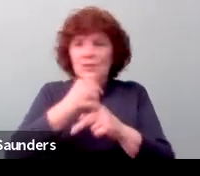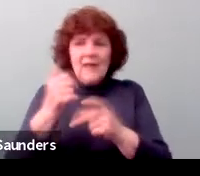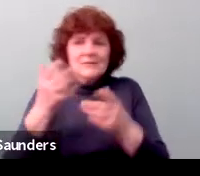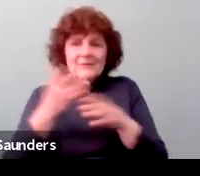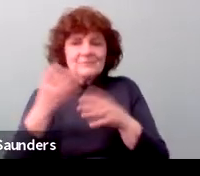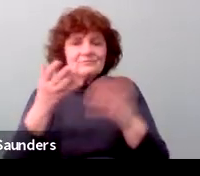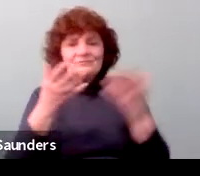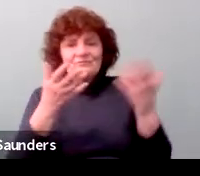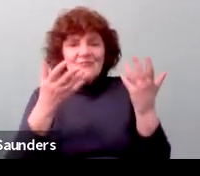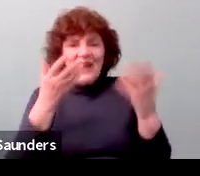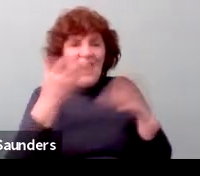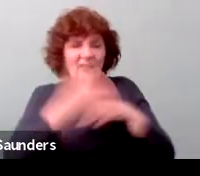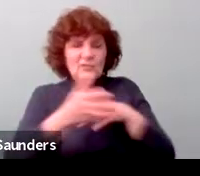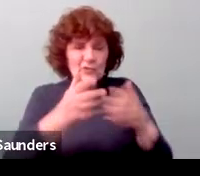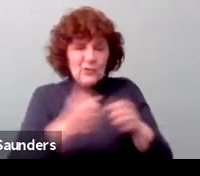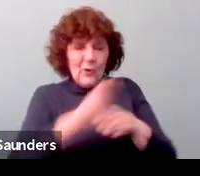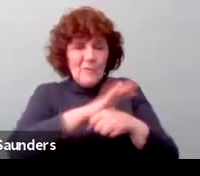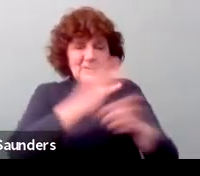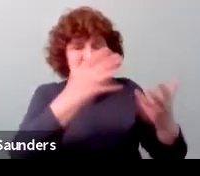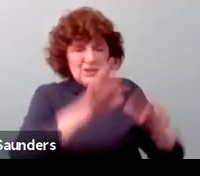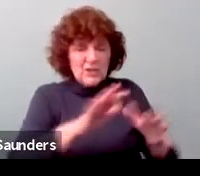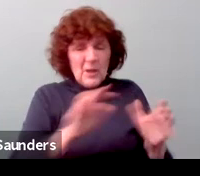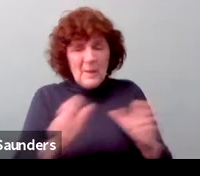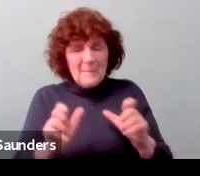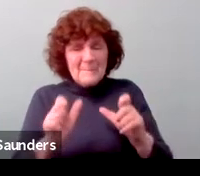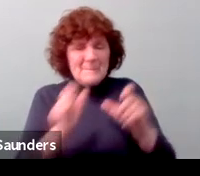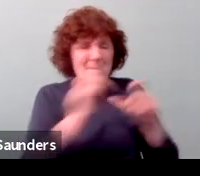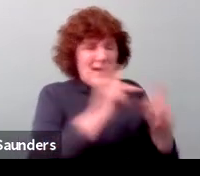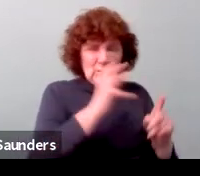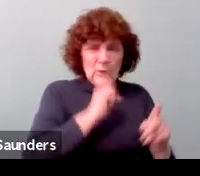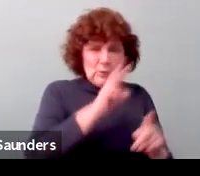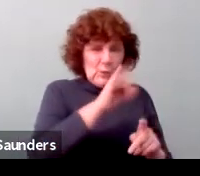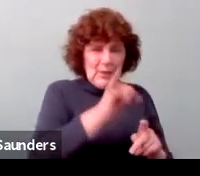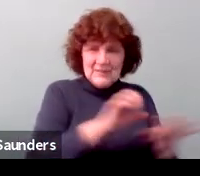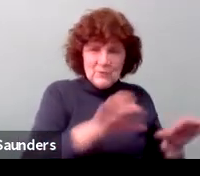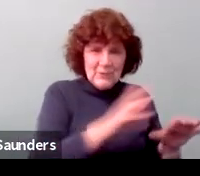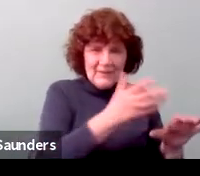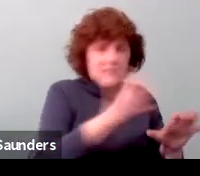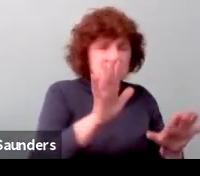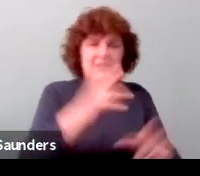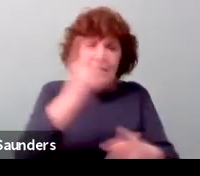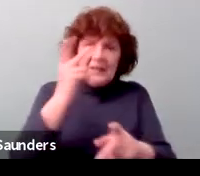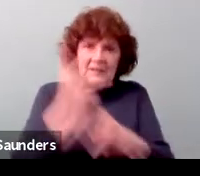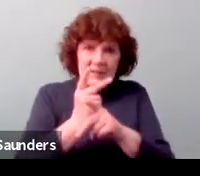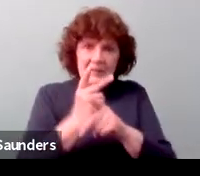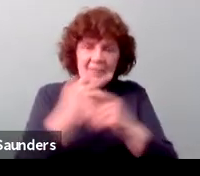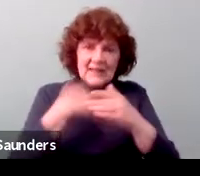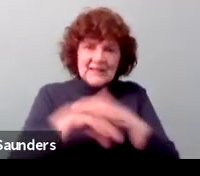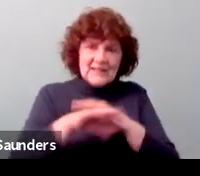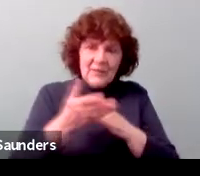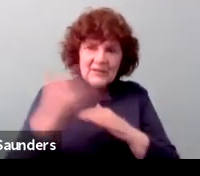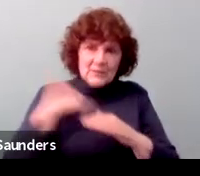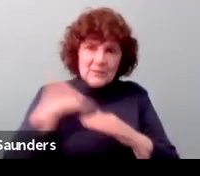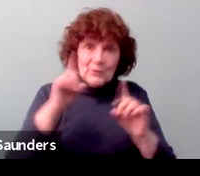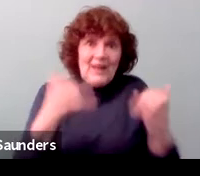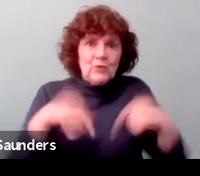when we come back, but that we keep pushing forward. Secondly, I am a person with a mobility impairment. That means